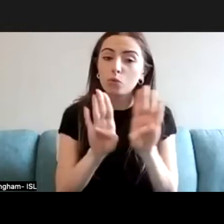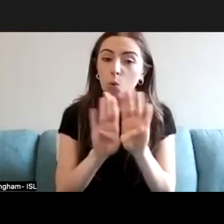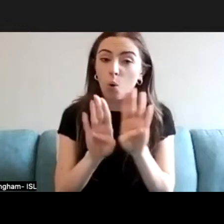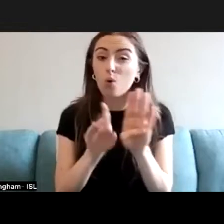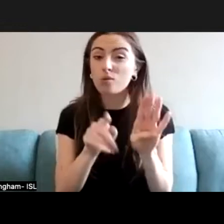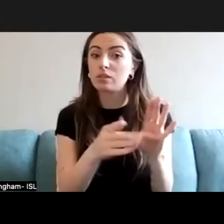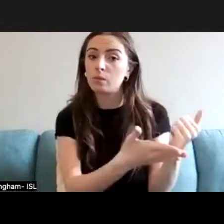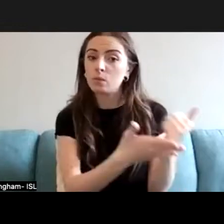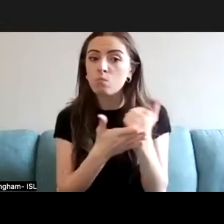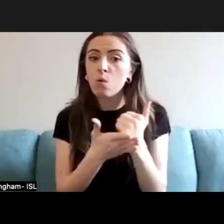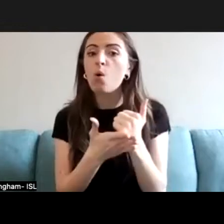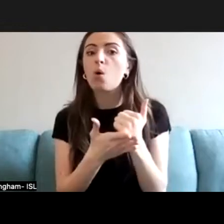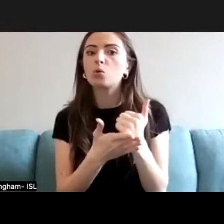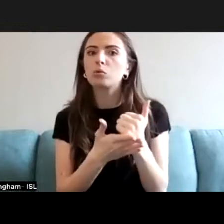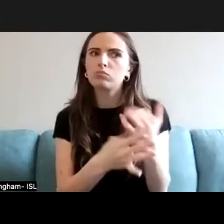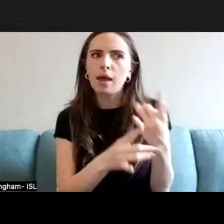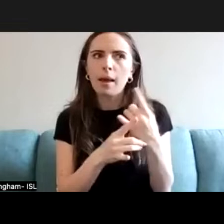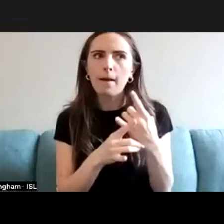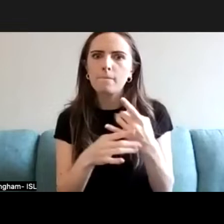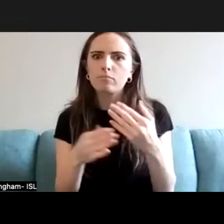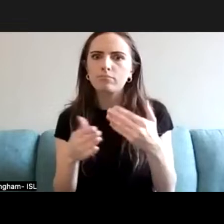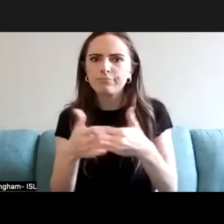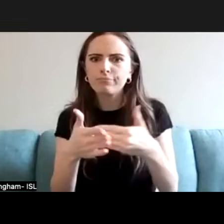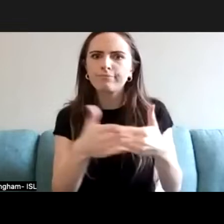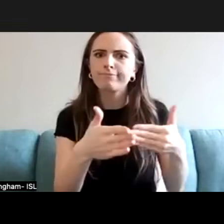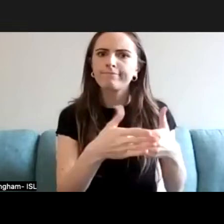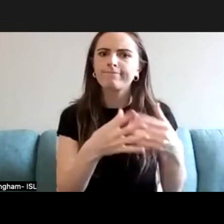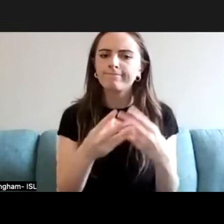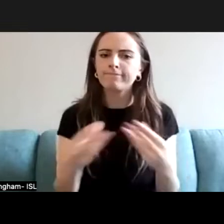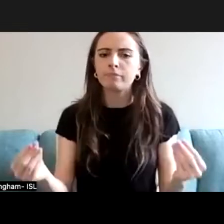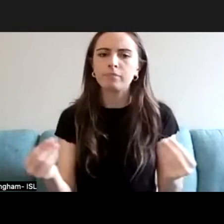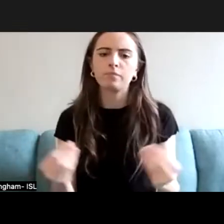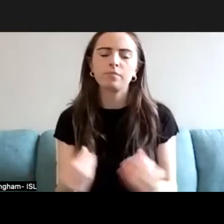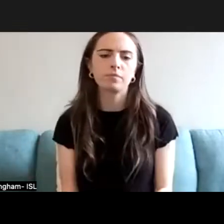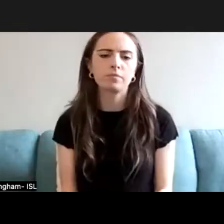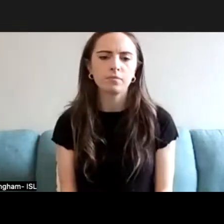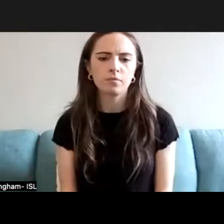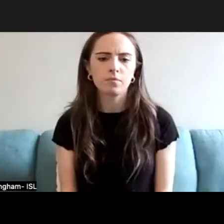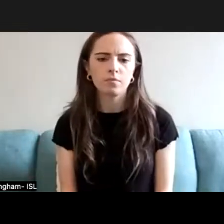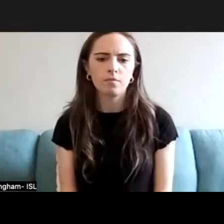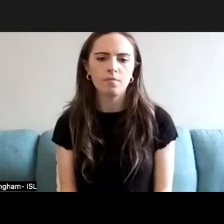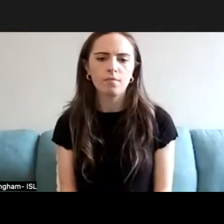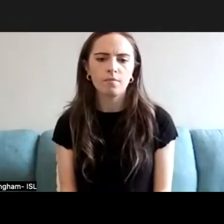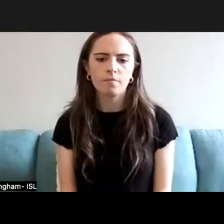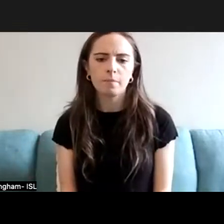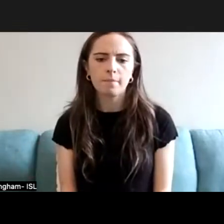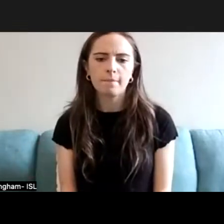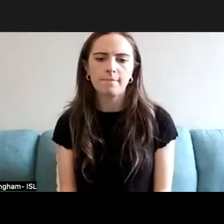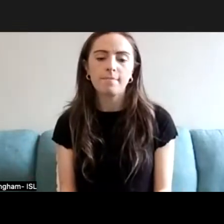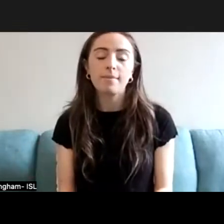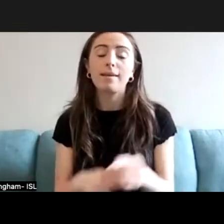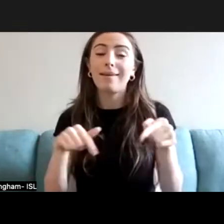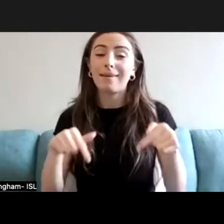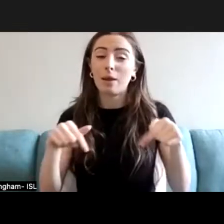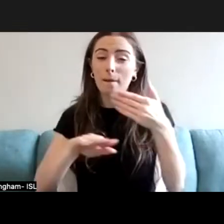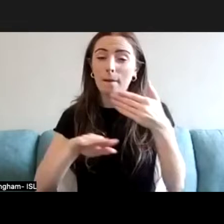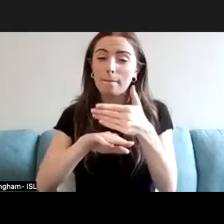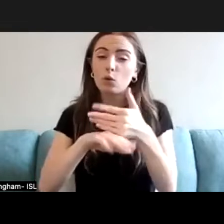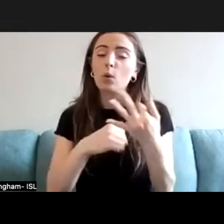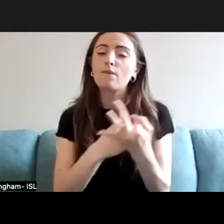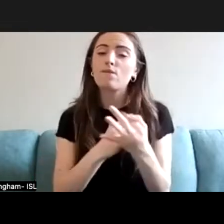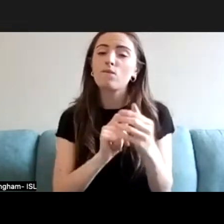and she'll be able to speak to us shortly about some of the key design elements. At Employers for Change, we believe